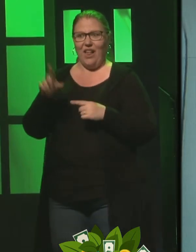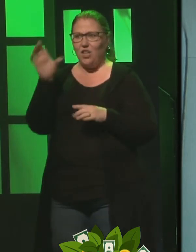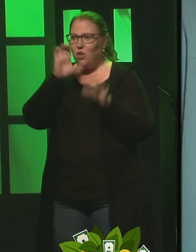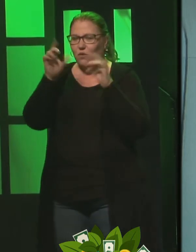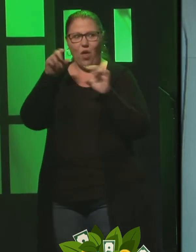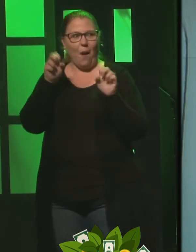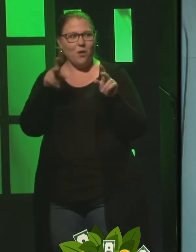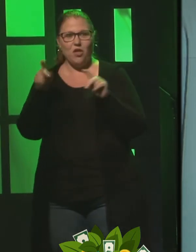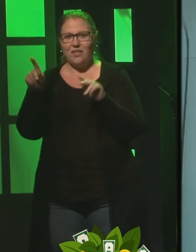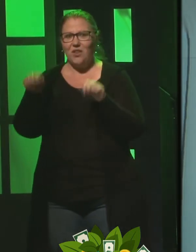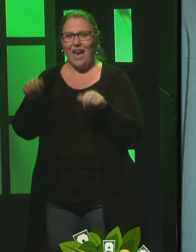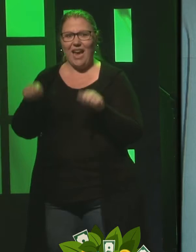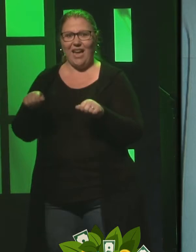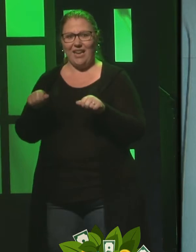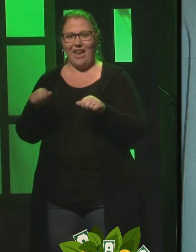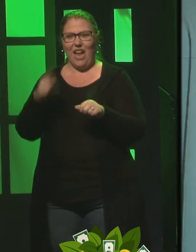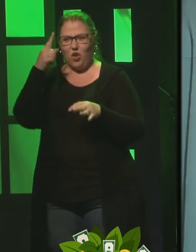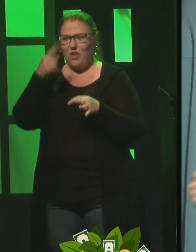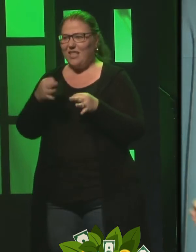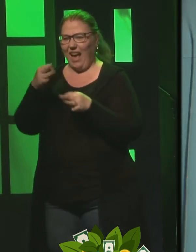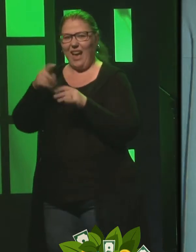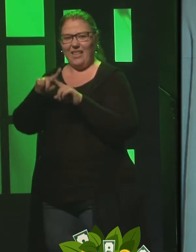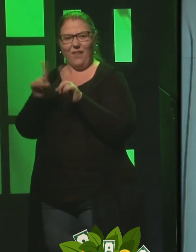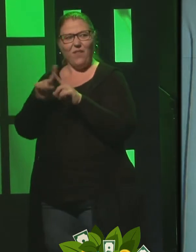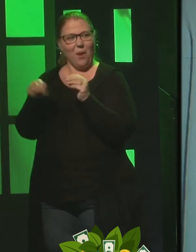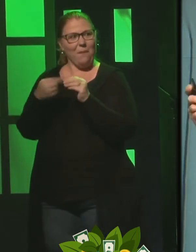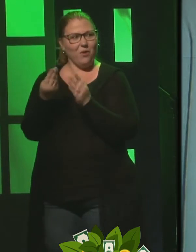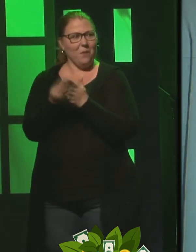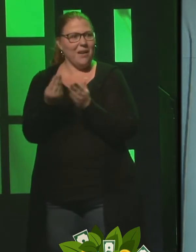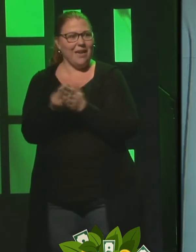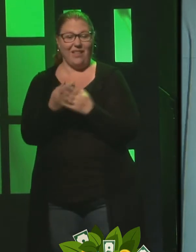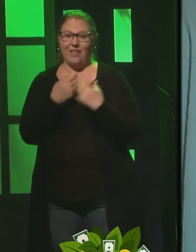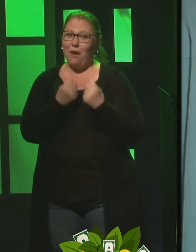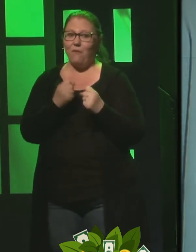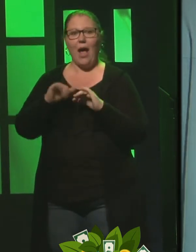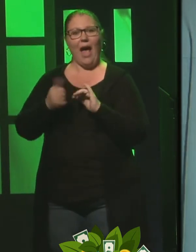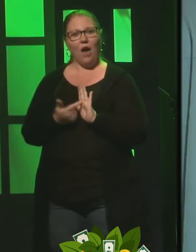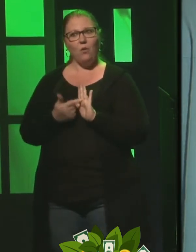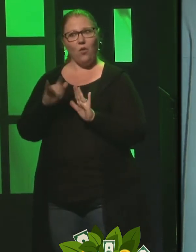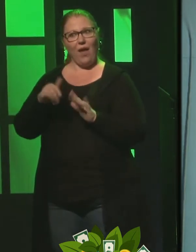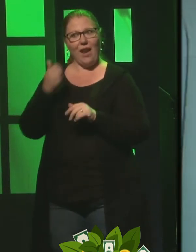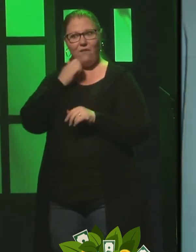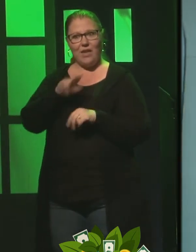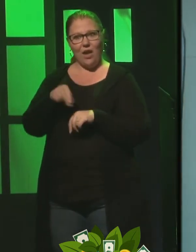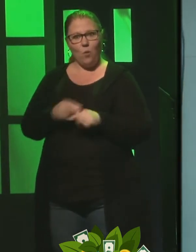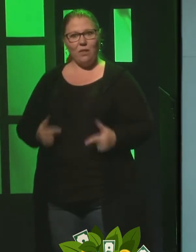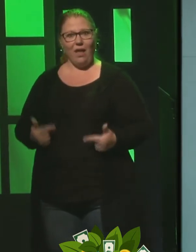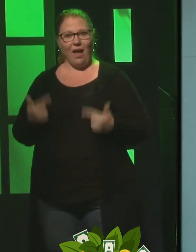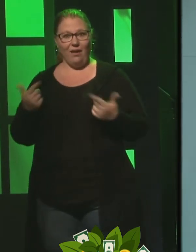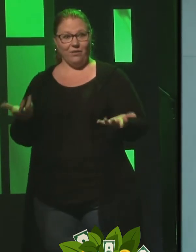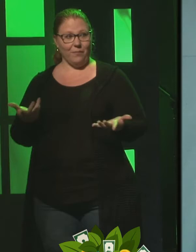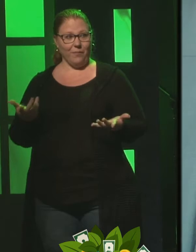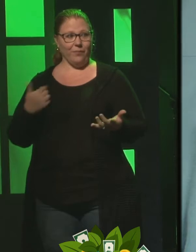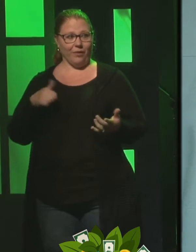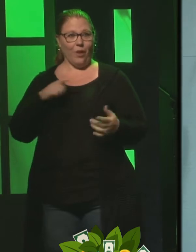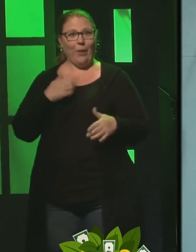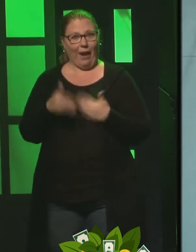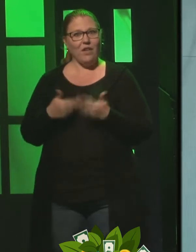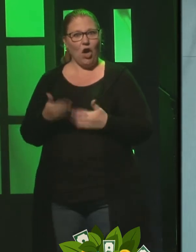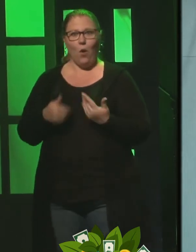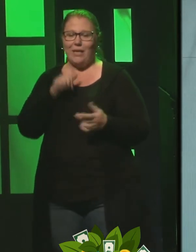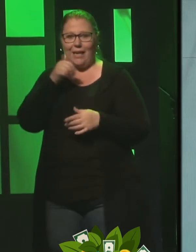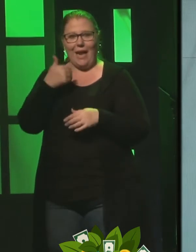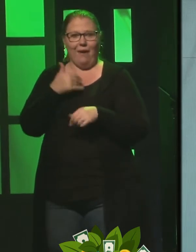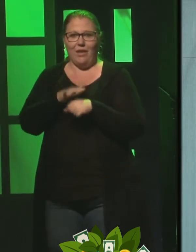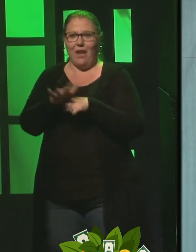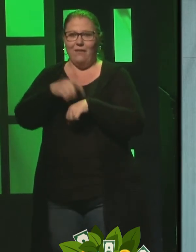opportunities when you can, and you make different decisions around money. It's powerful. So how do we live this in our everyday normal lives, right? Okay, we got to go here. We got to go. I didn't have